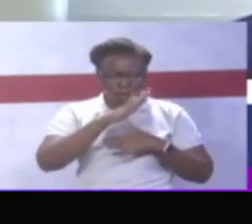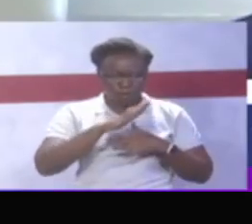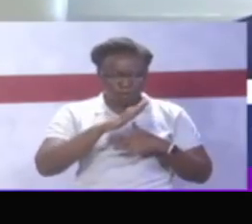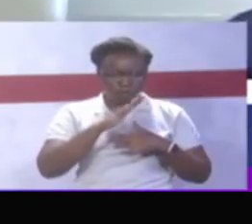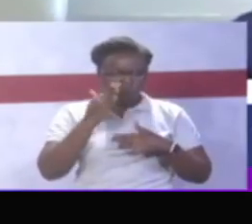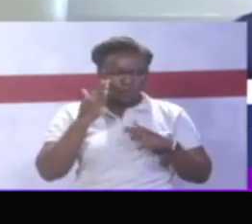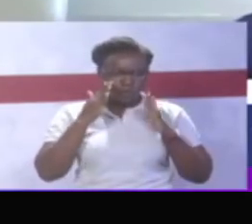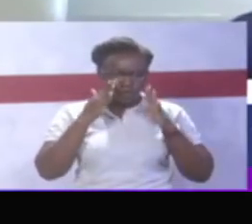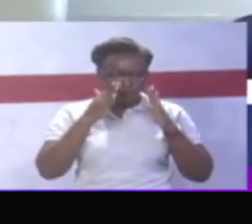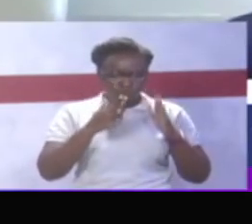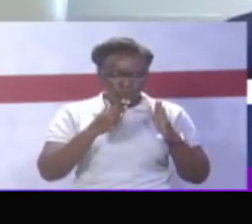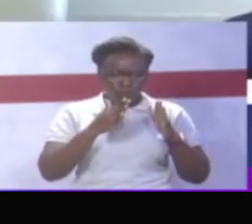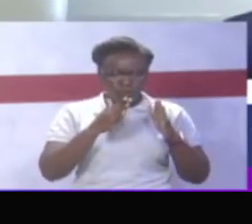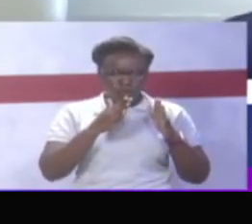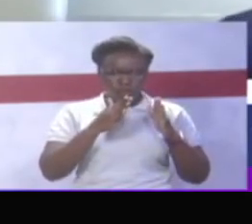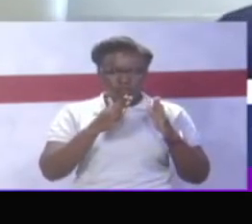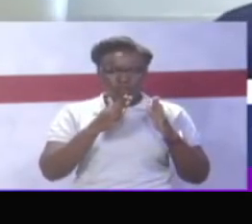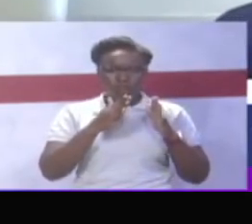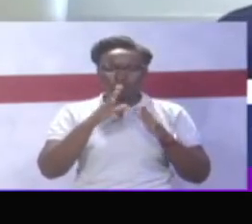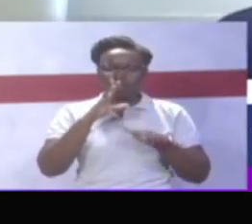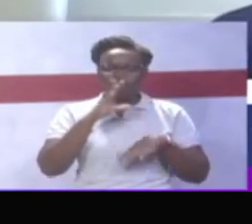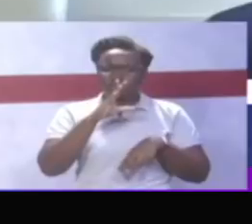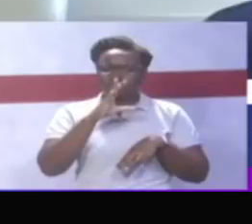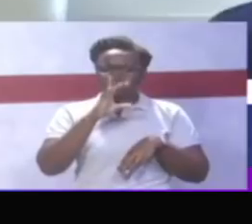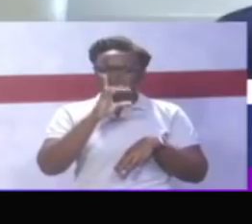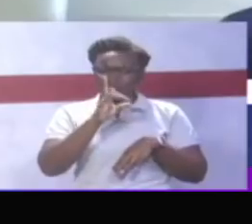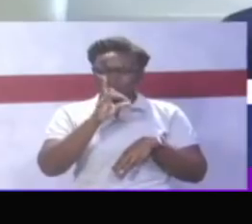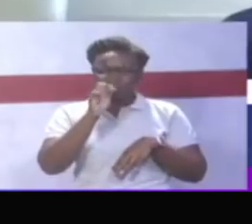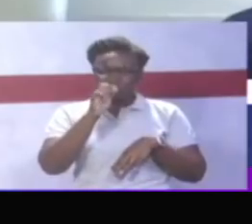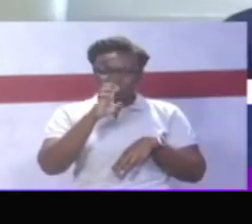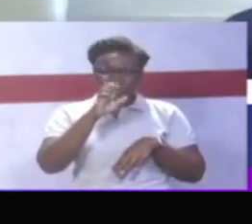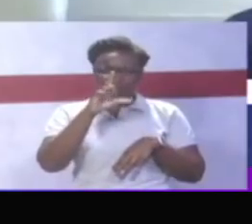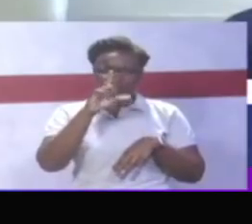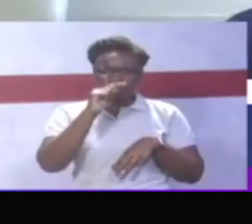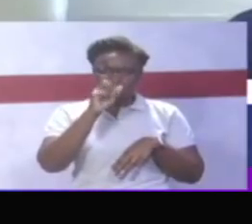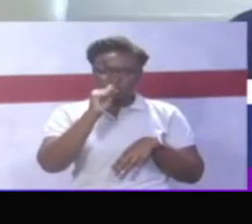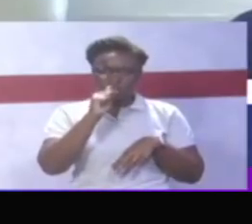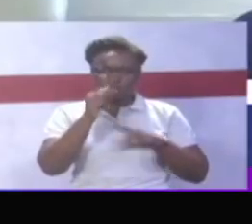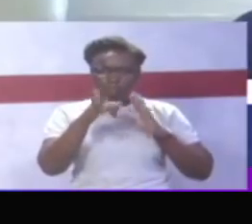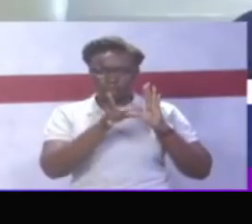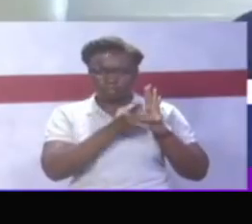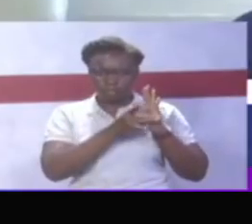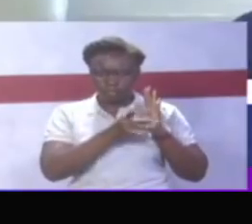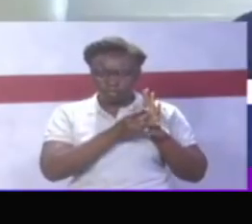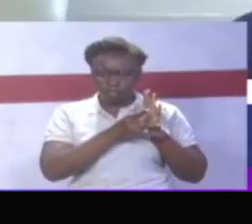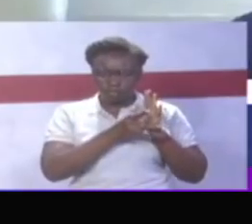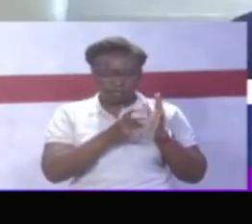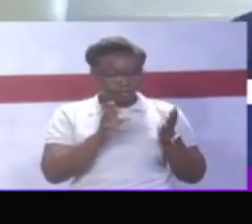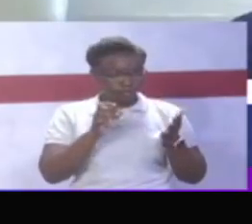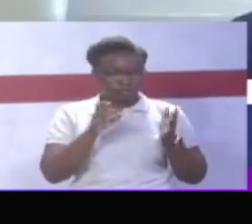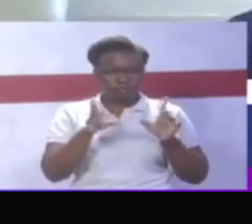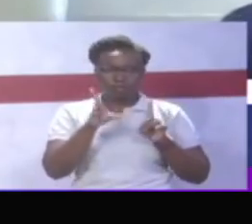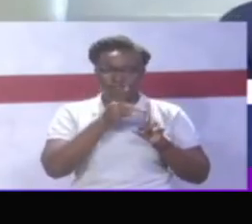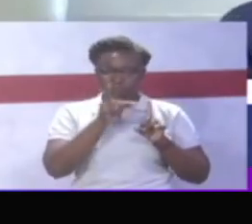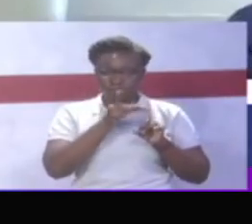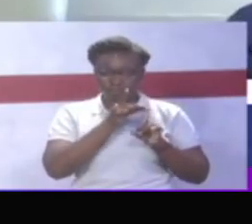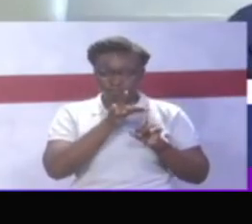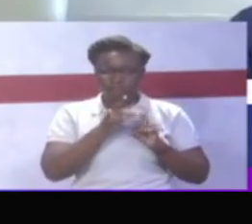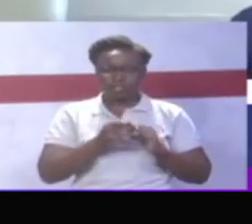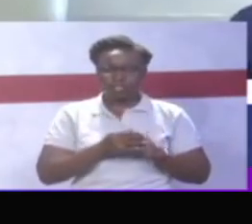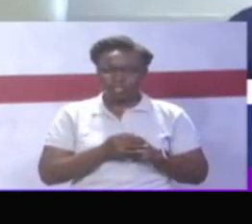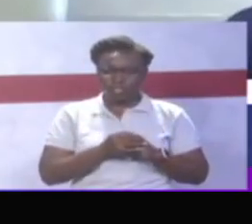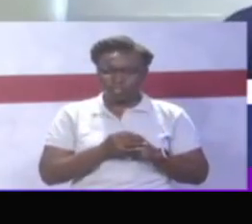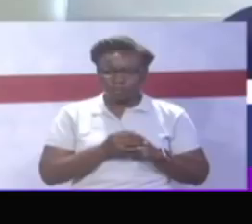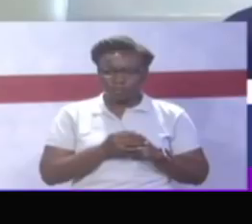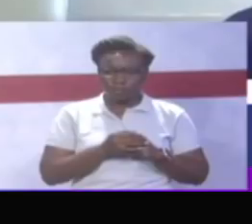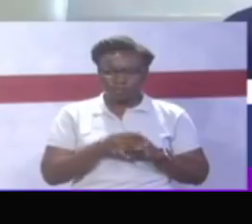been found in those counties? And what is the probability that those tests that are going to be done on the sources of infection